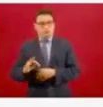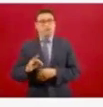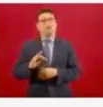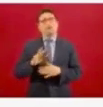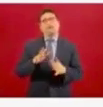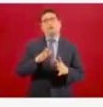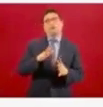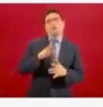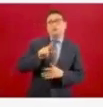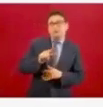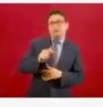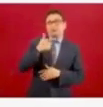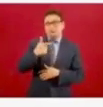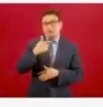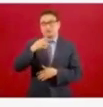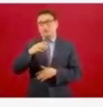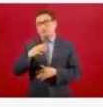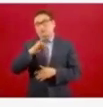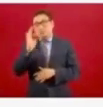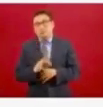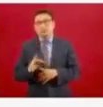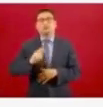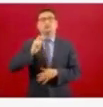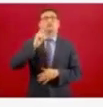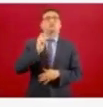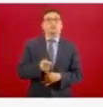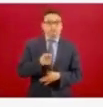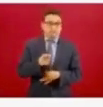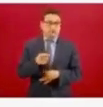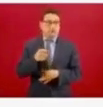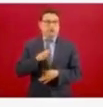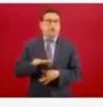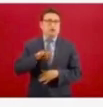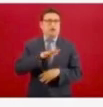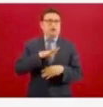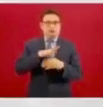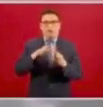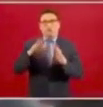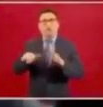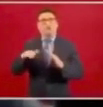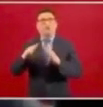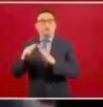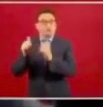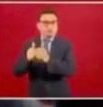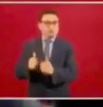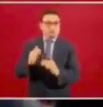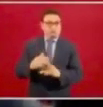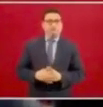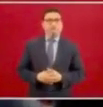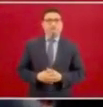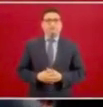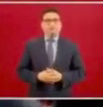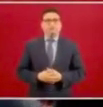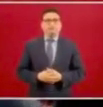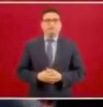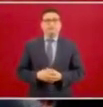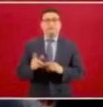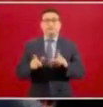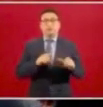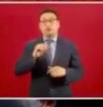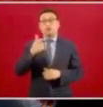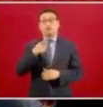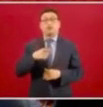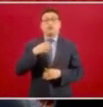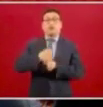76% of outpatients that show mild symptoms. We have 9% of hospitalized patients and a very